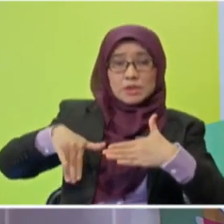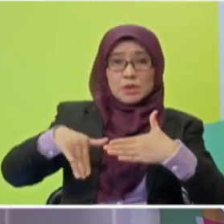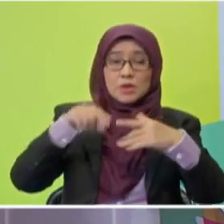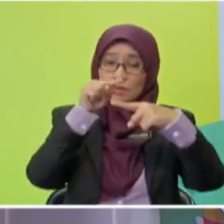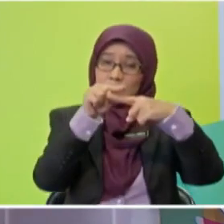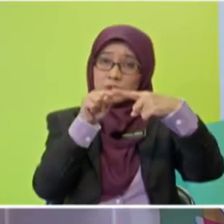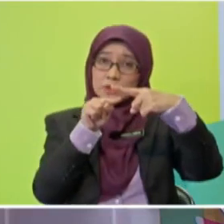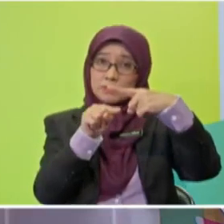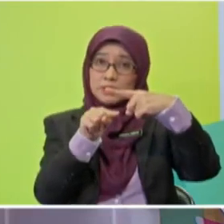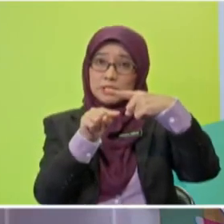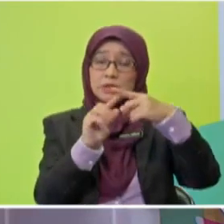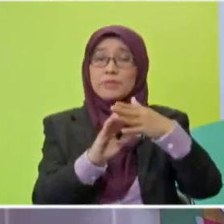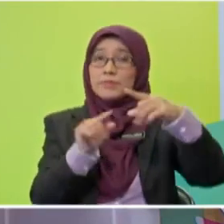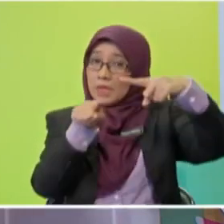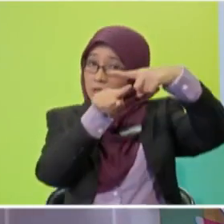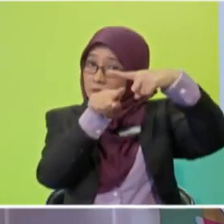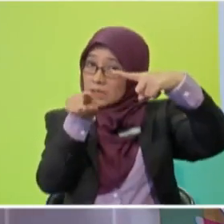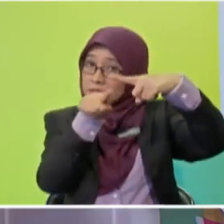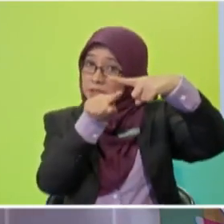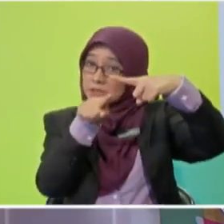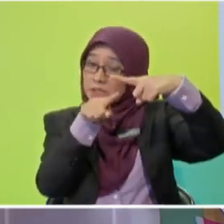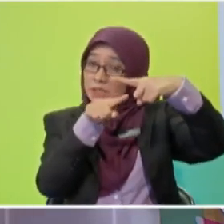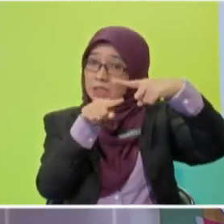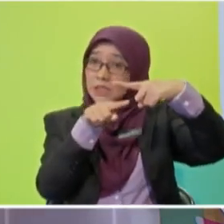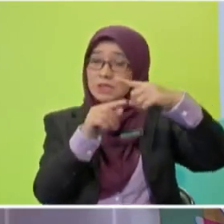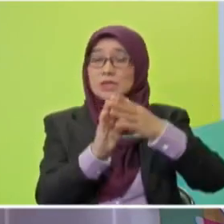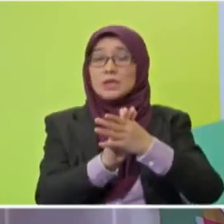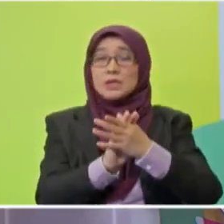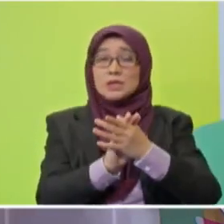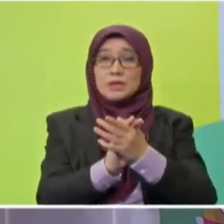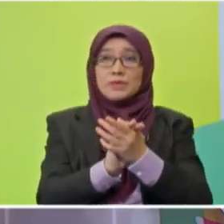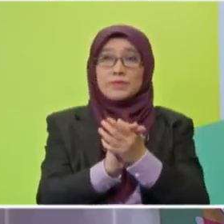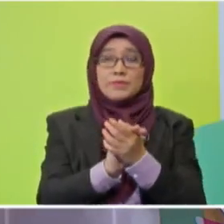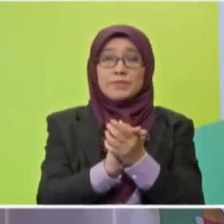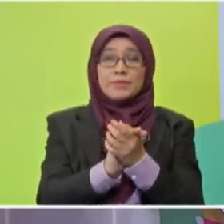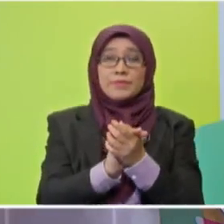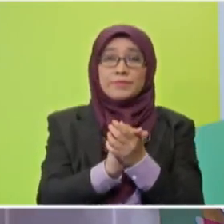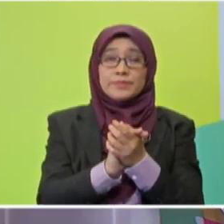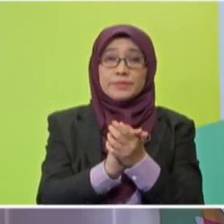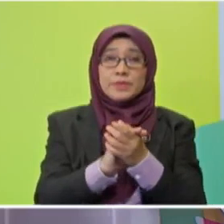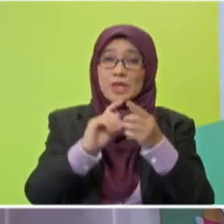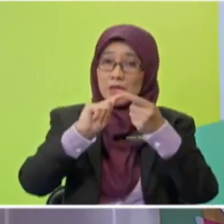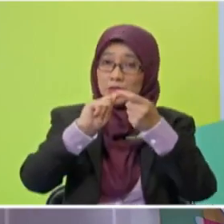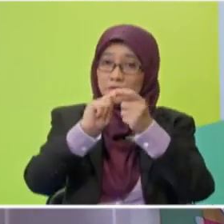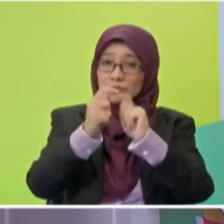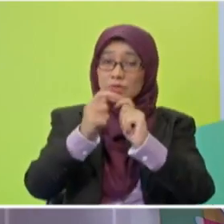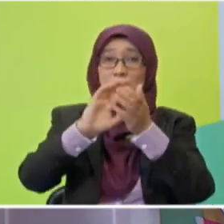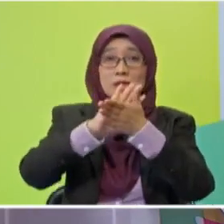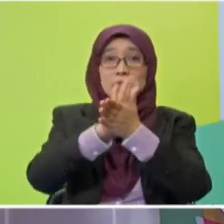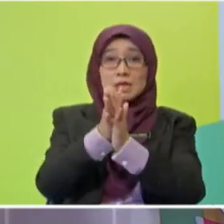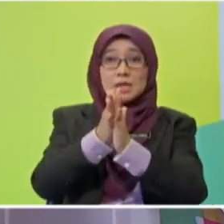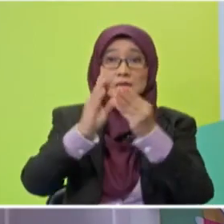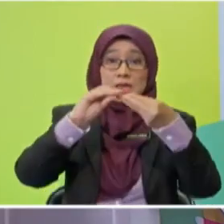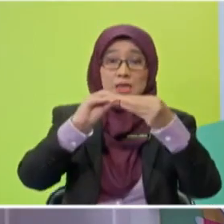remember, divisor. You take the divisor. If the divisor is the whole number, you nothing to do there. Okay, if the divisor is decimal number, of course it is